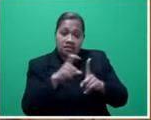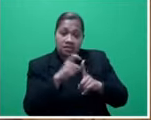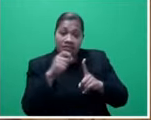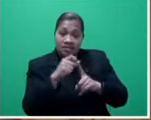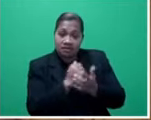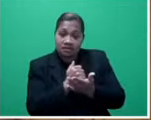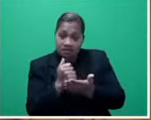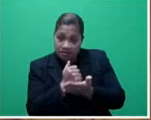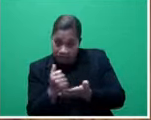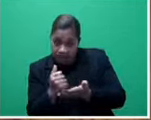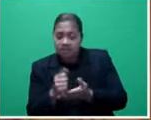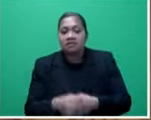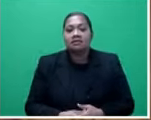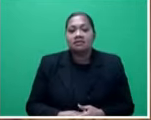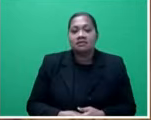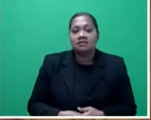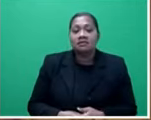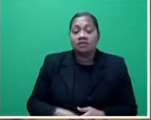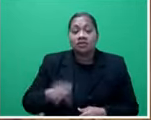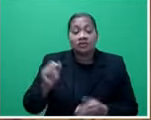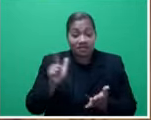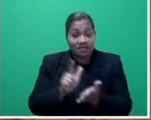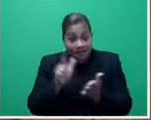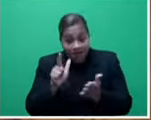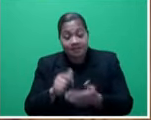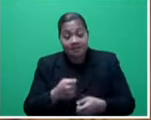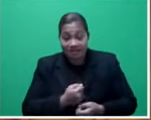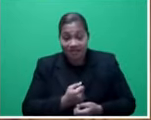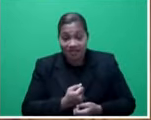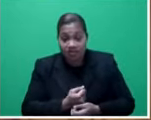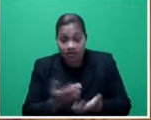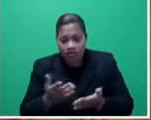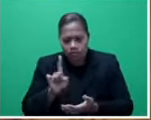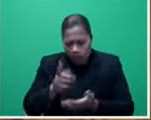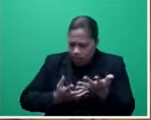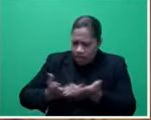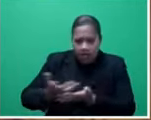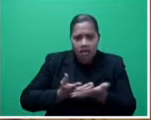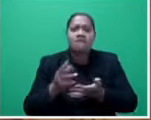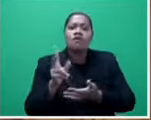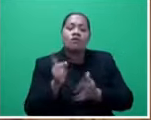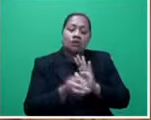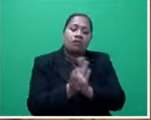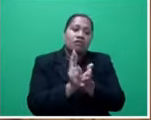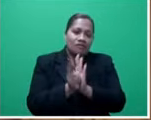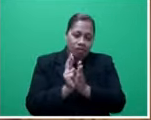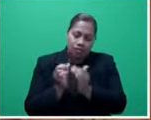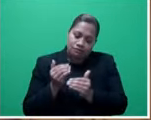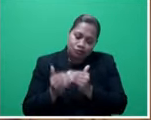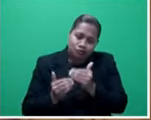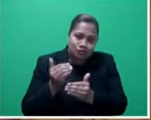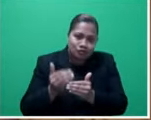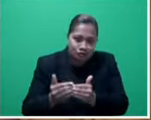1994 as a current version of the legislation was administered one and discussion for a review was underway for the purpose